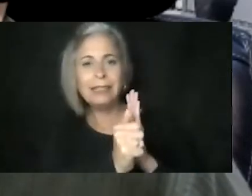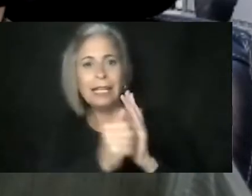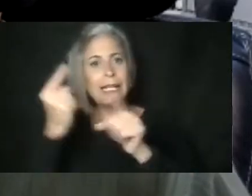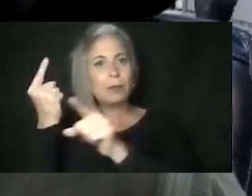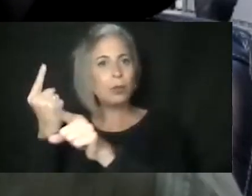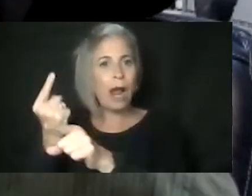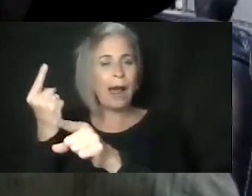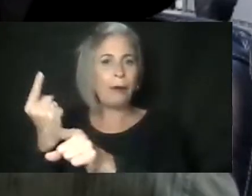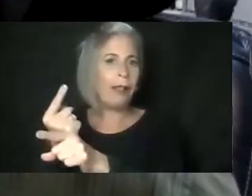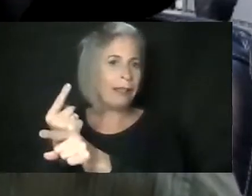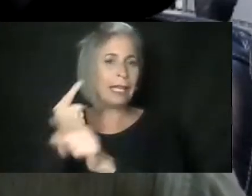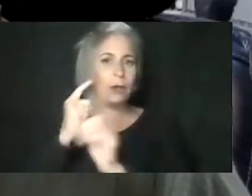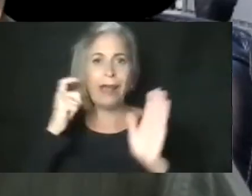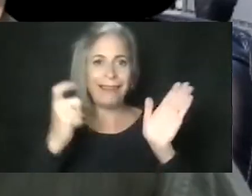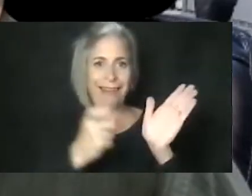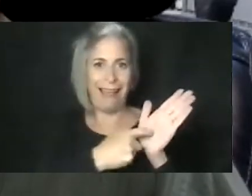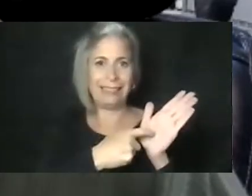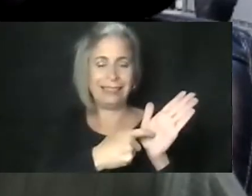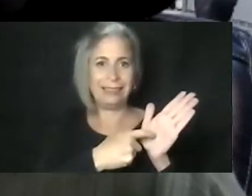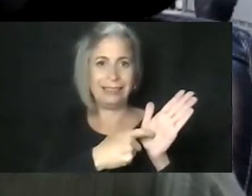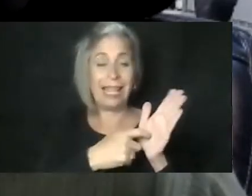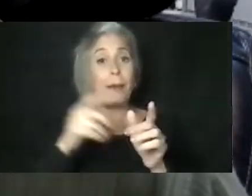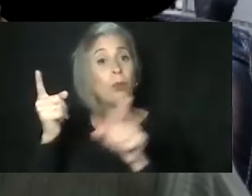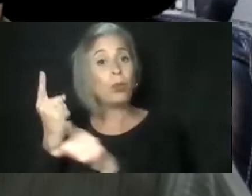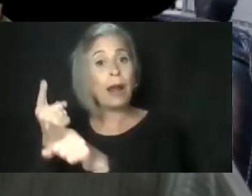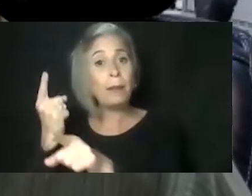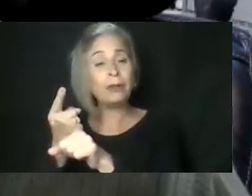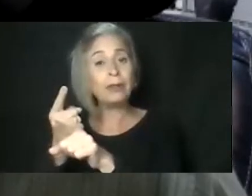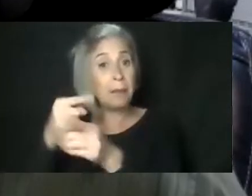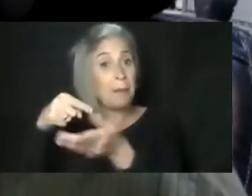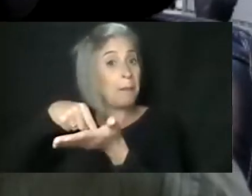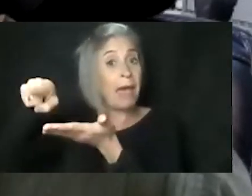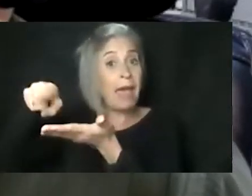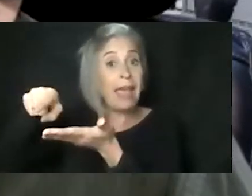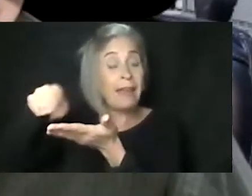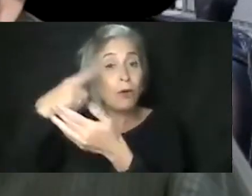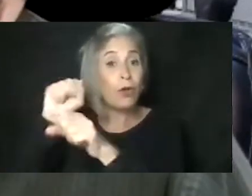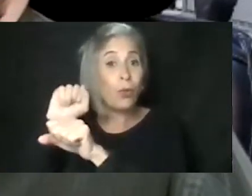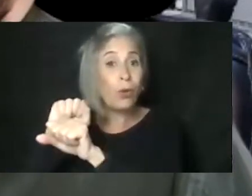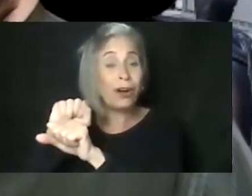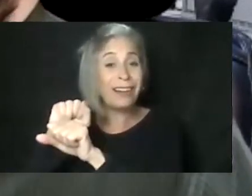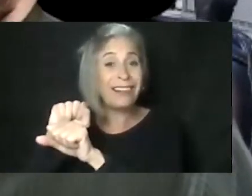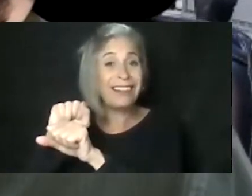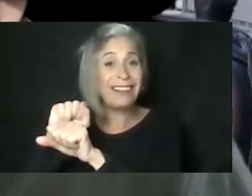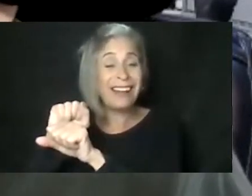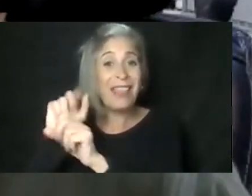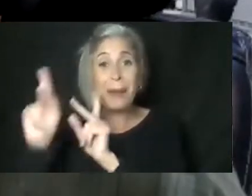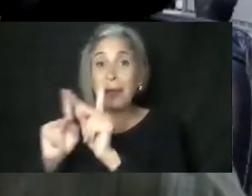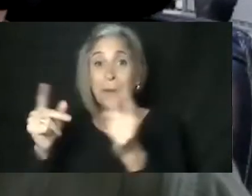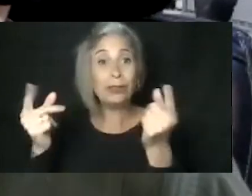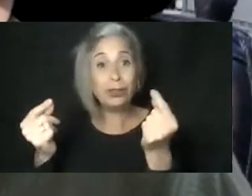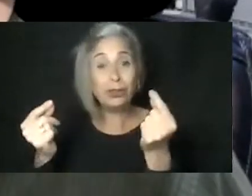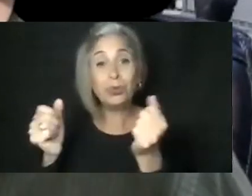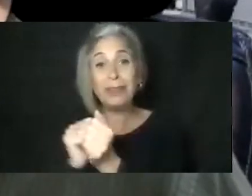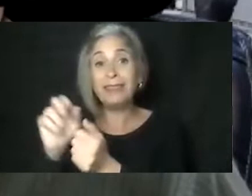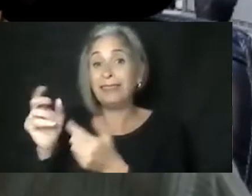properly recognized, and is properly compensated for the work that folks with disabilities are